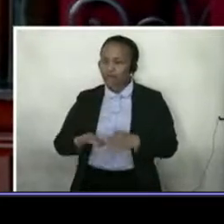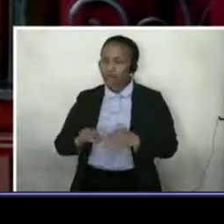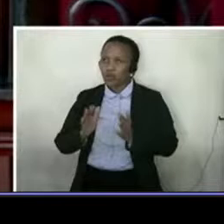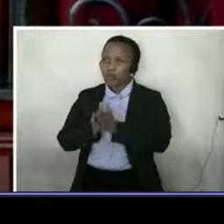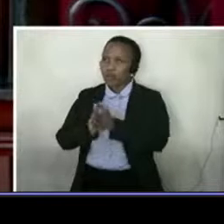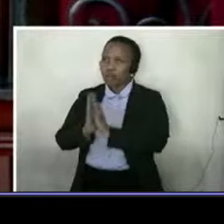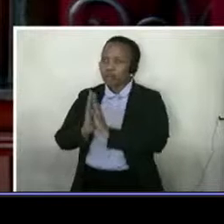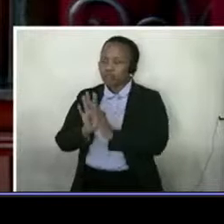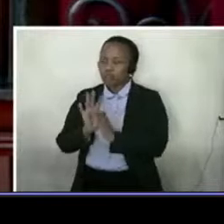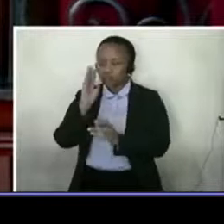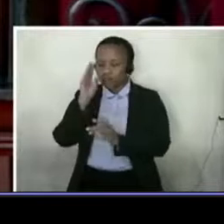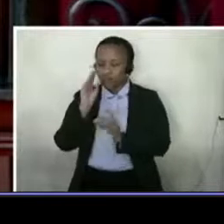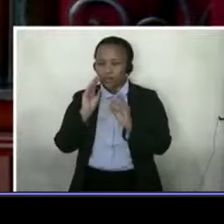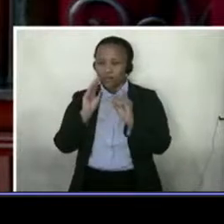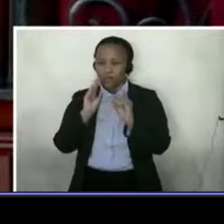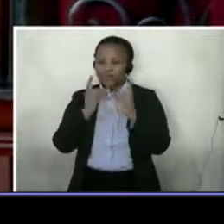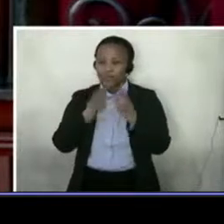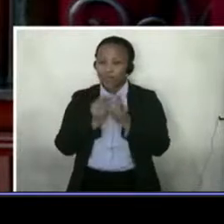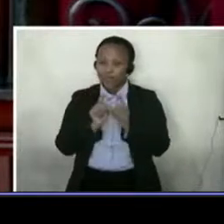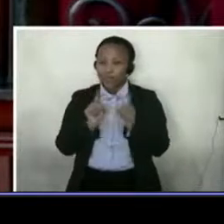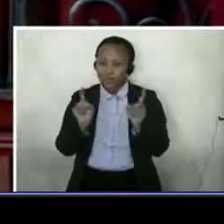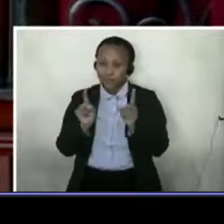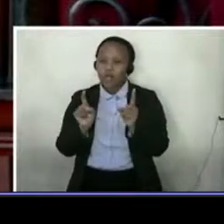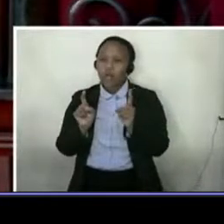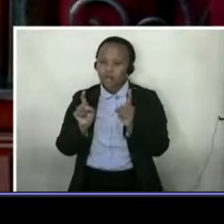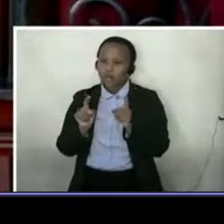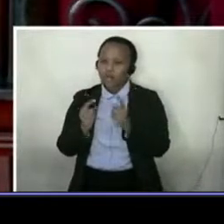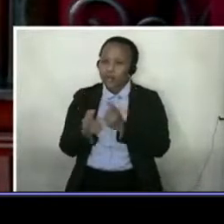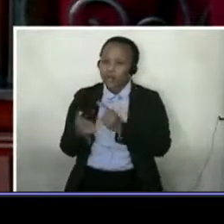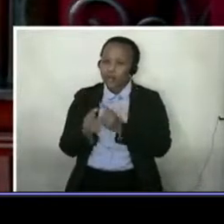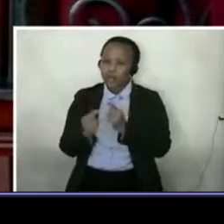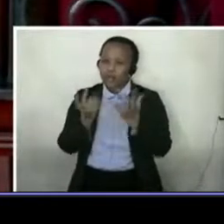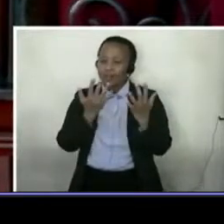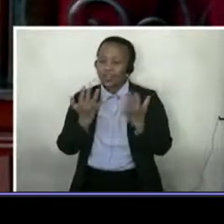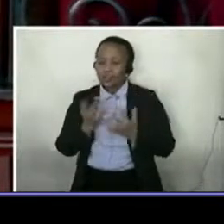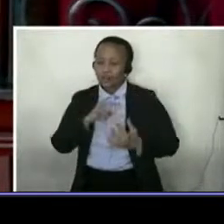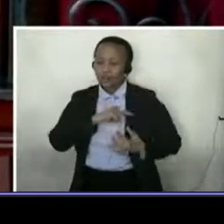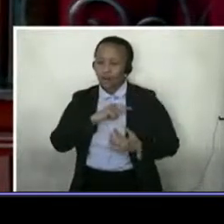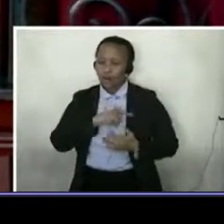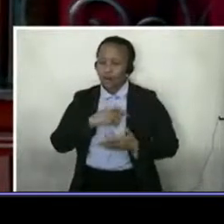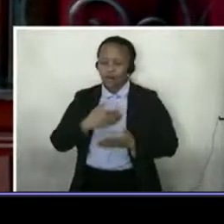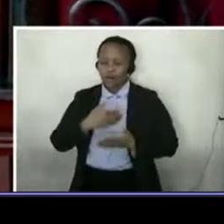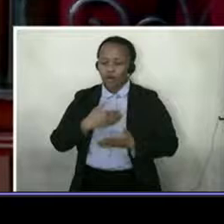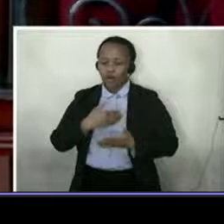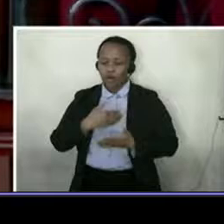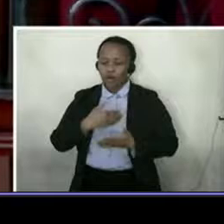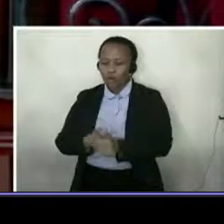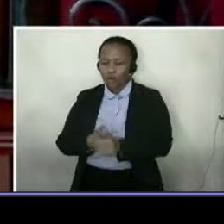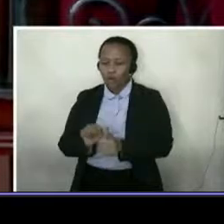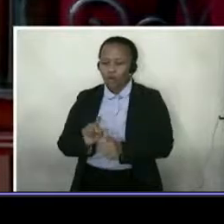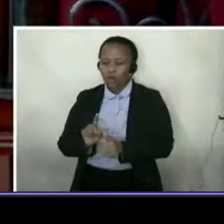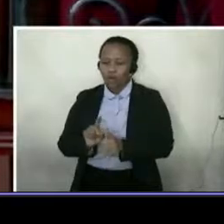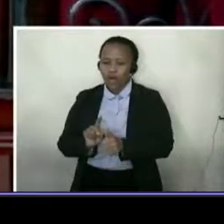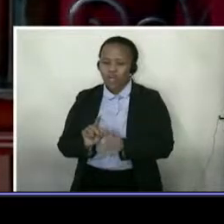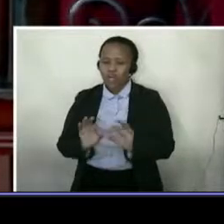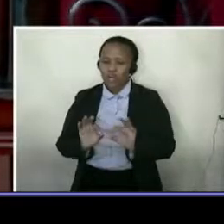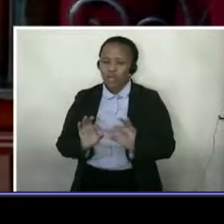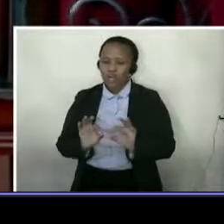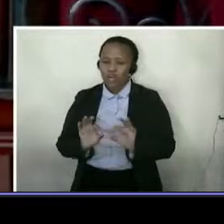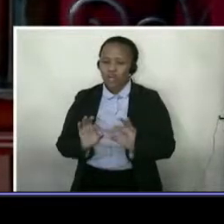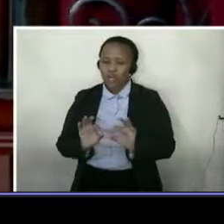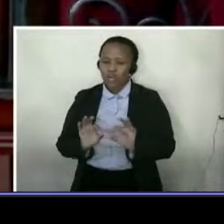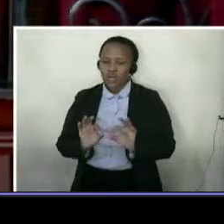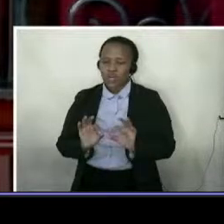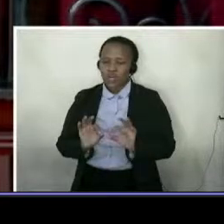implement recommendations made by Treasury for the department to follow the relevant in bringing those culprits to